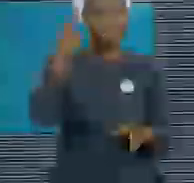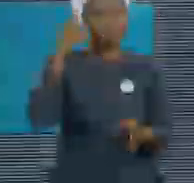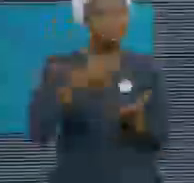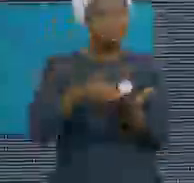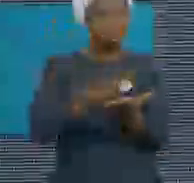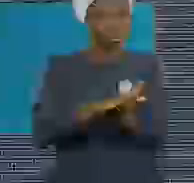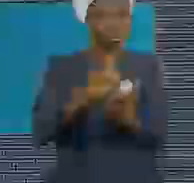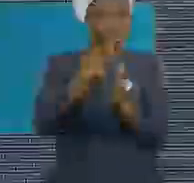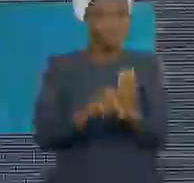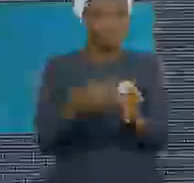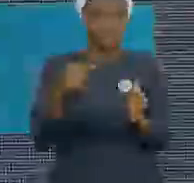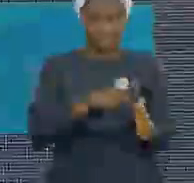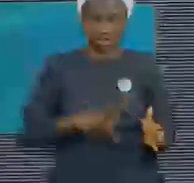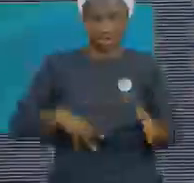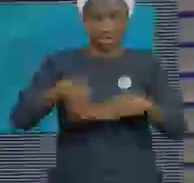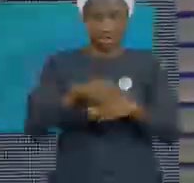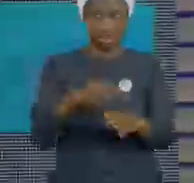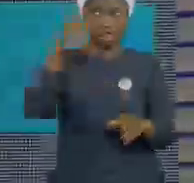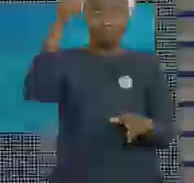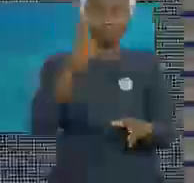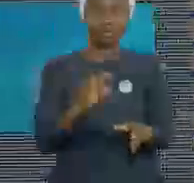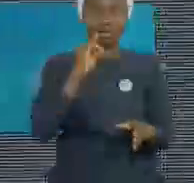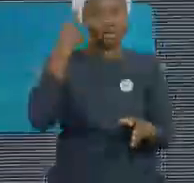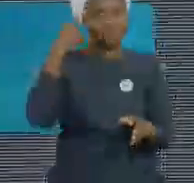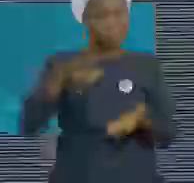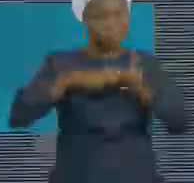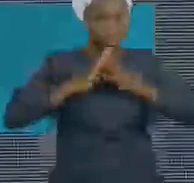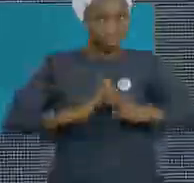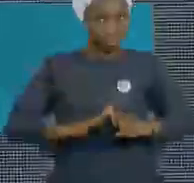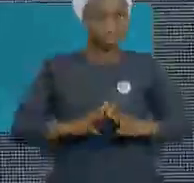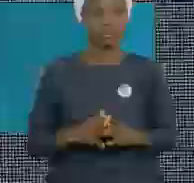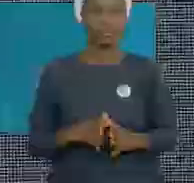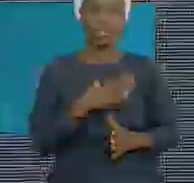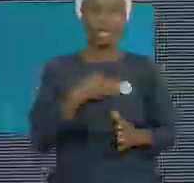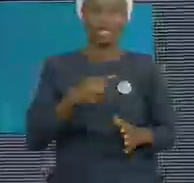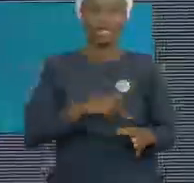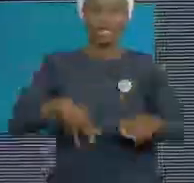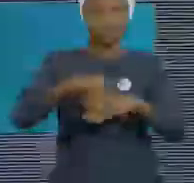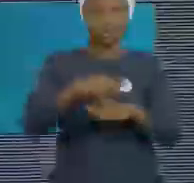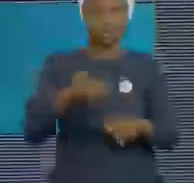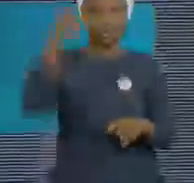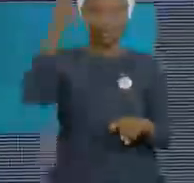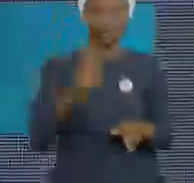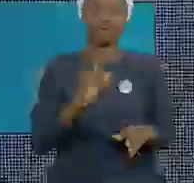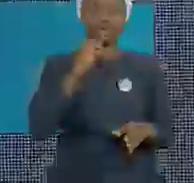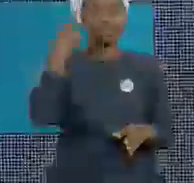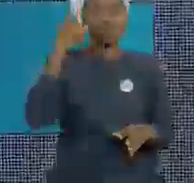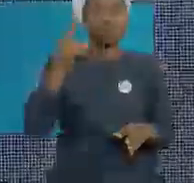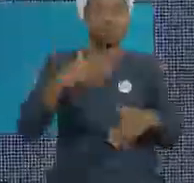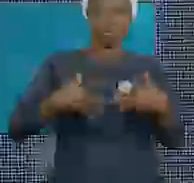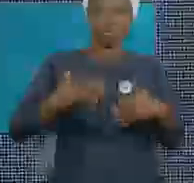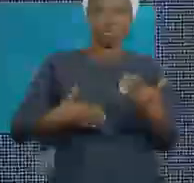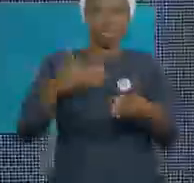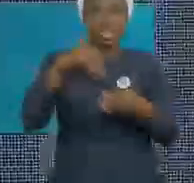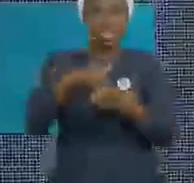The kingdom of God is for peace. And the kingdom of God is for joy in the